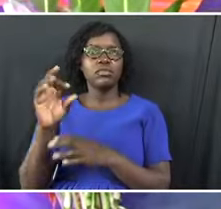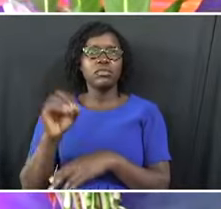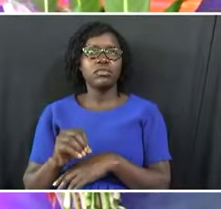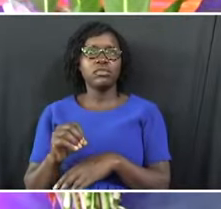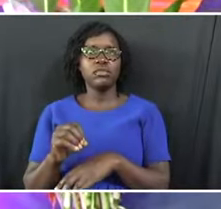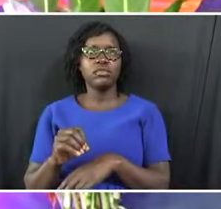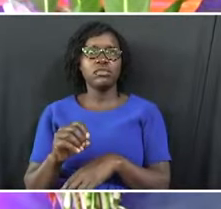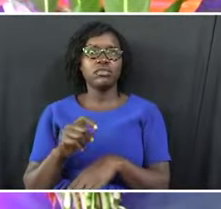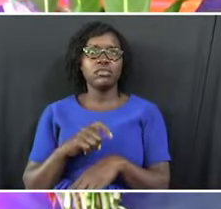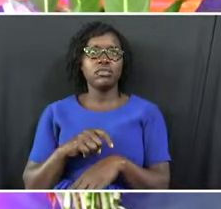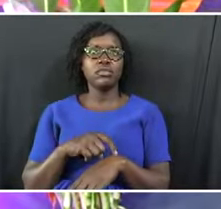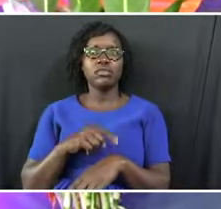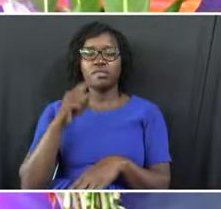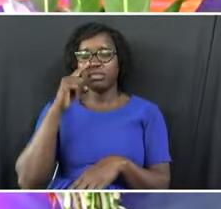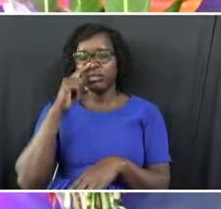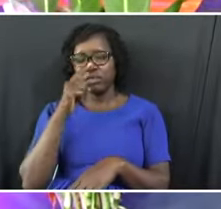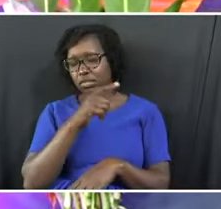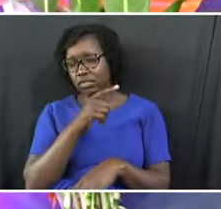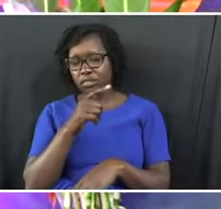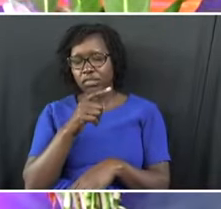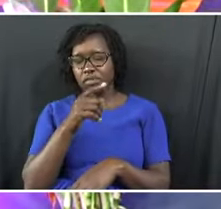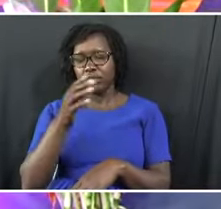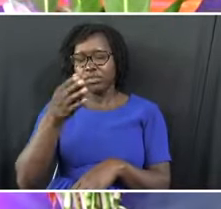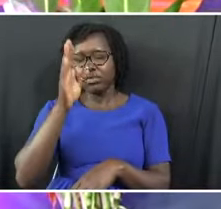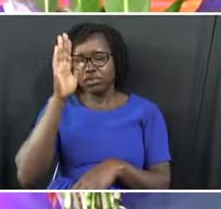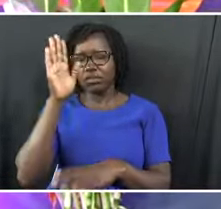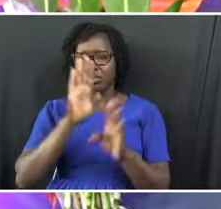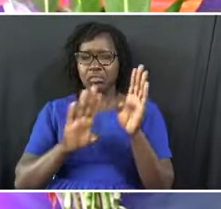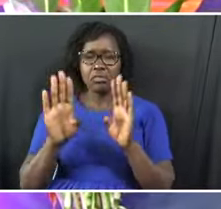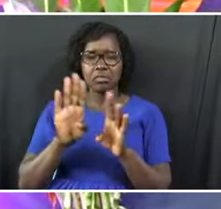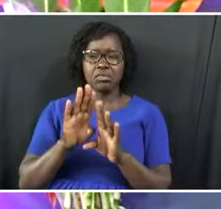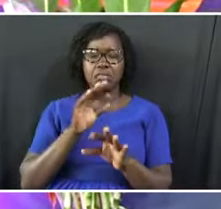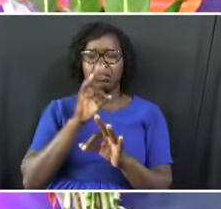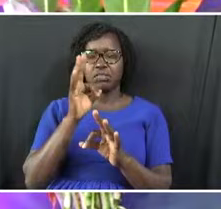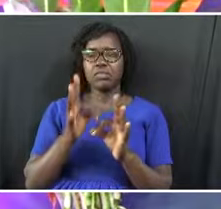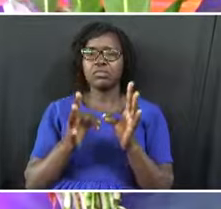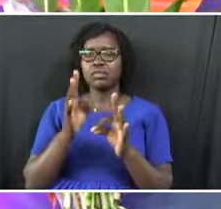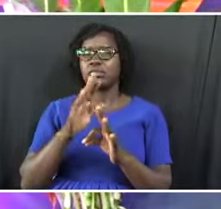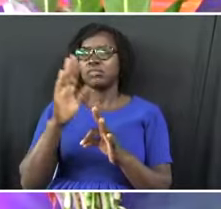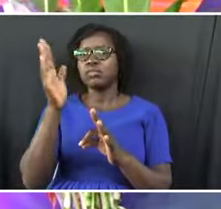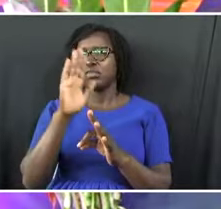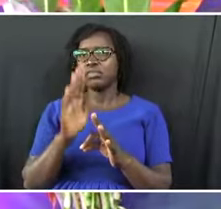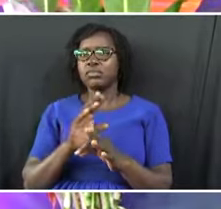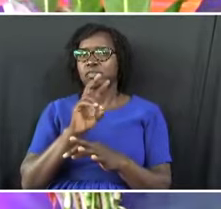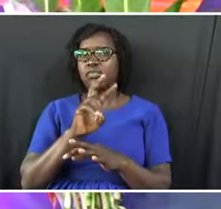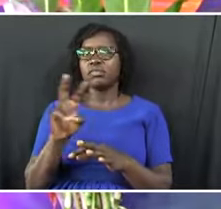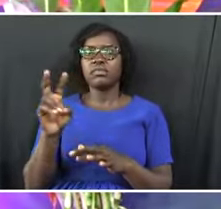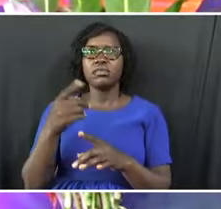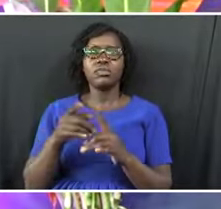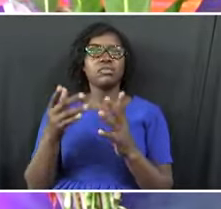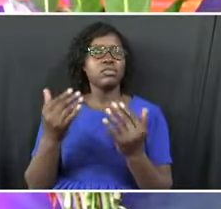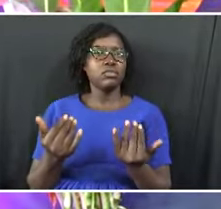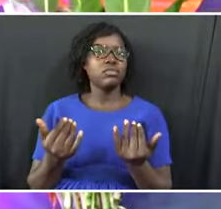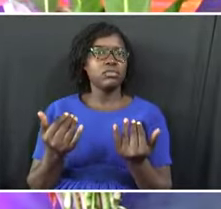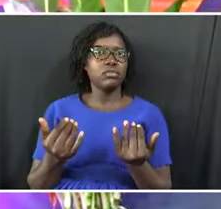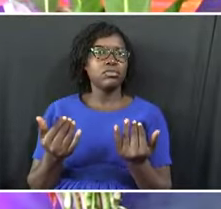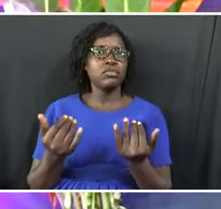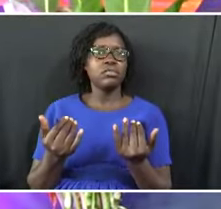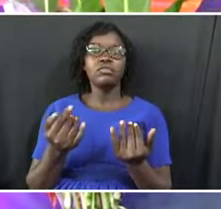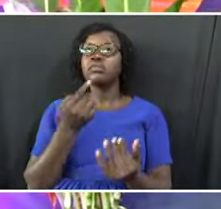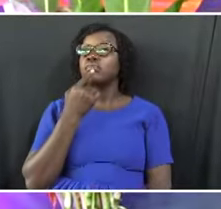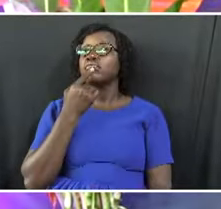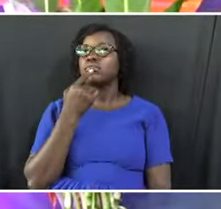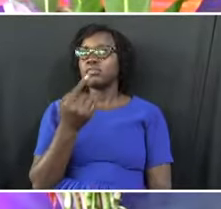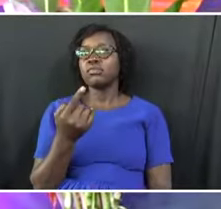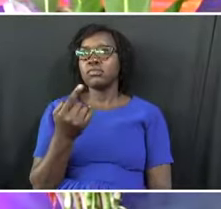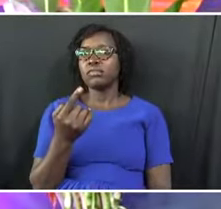time of ignorance, God behaved as if he did not see, but now he